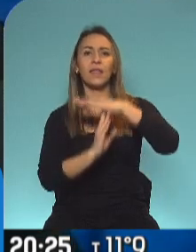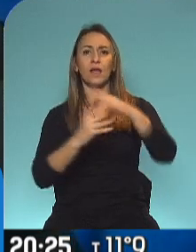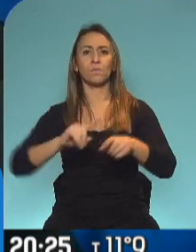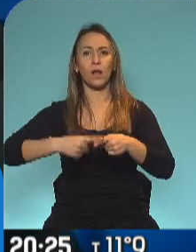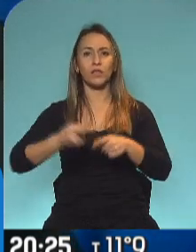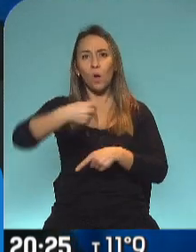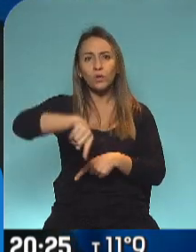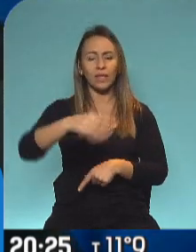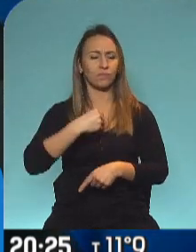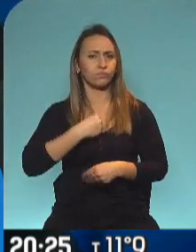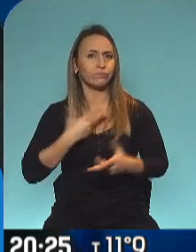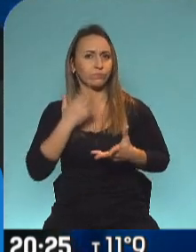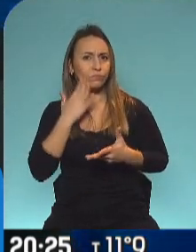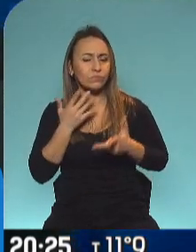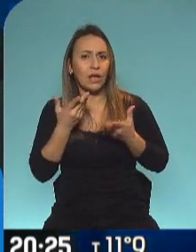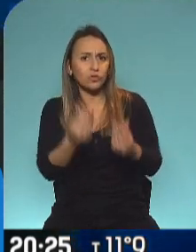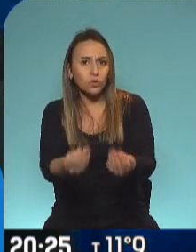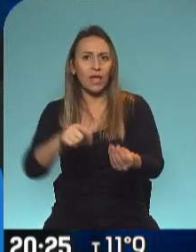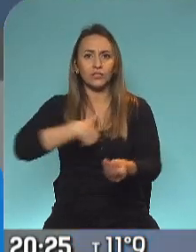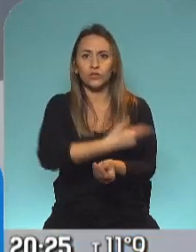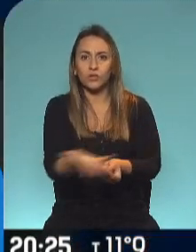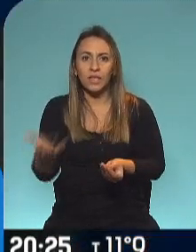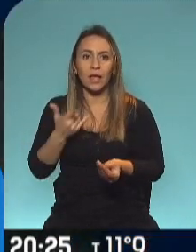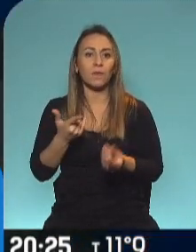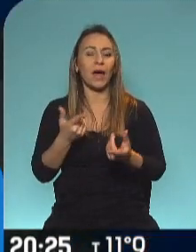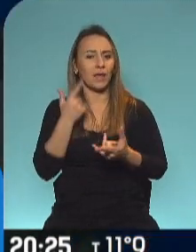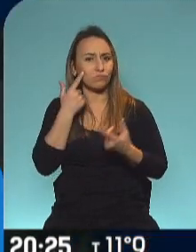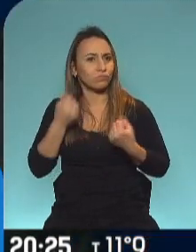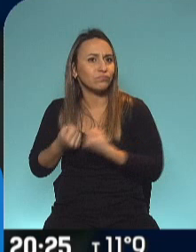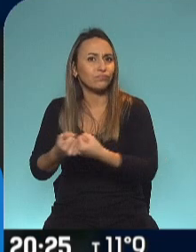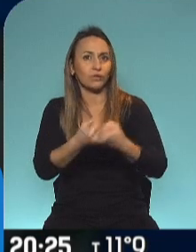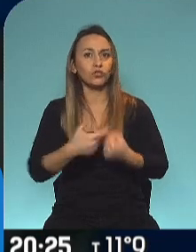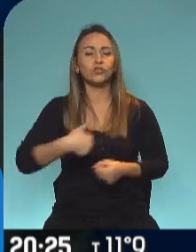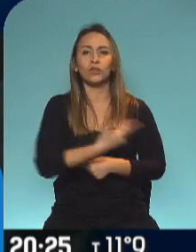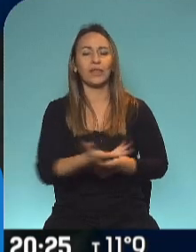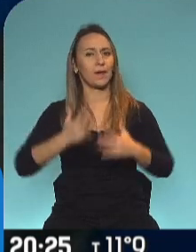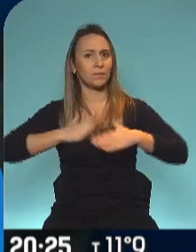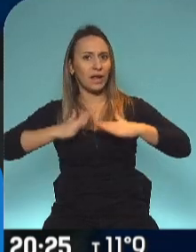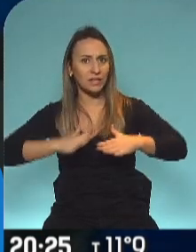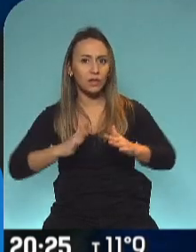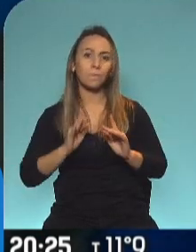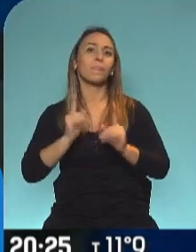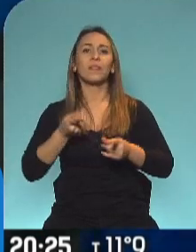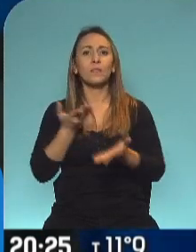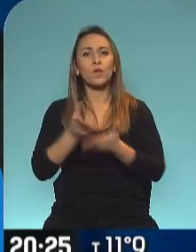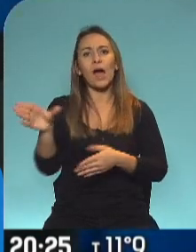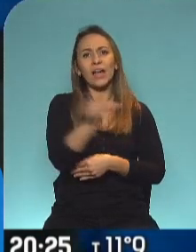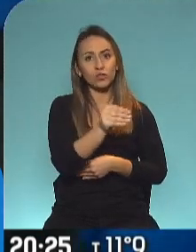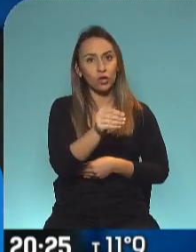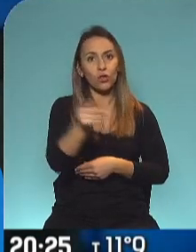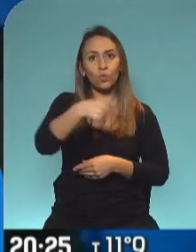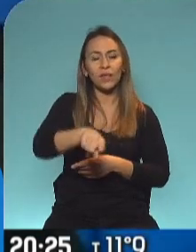societies and build and reinforce social cohesion. And I ask everyone, everywhere, to stand up against